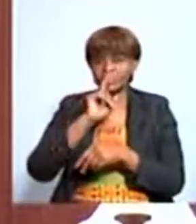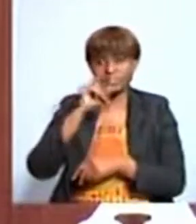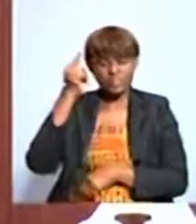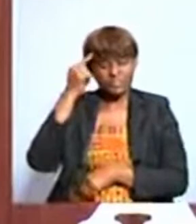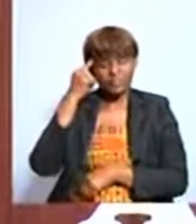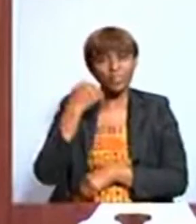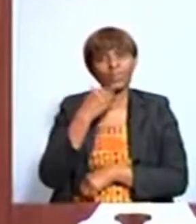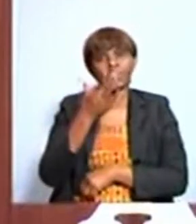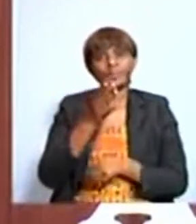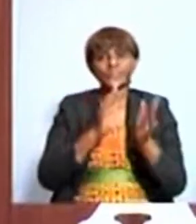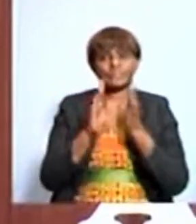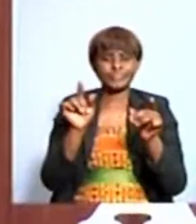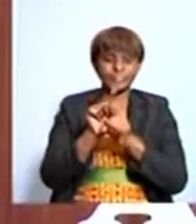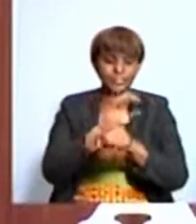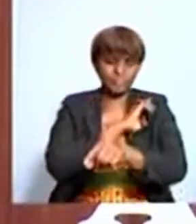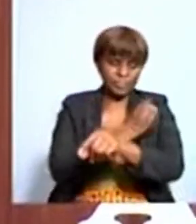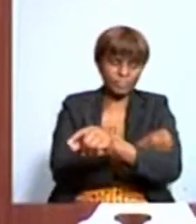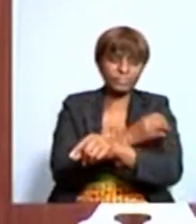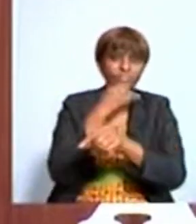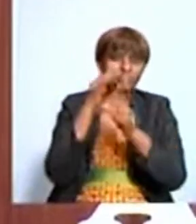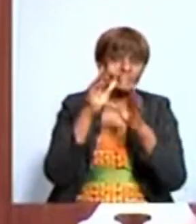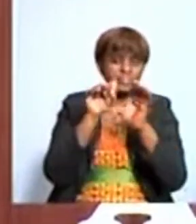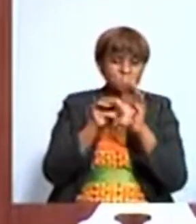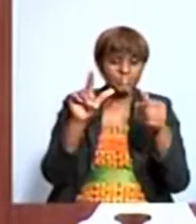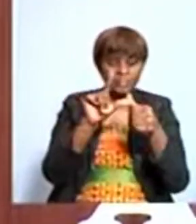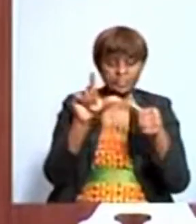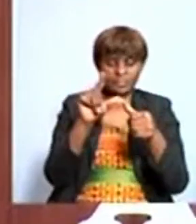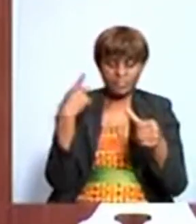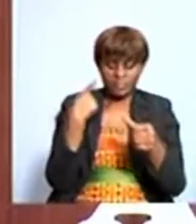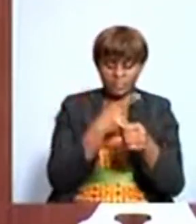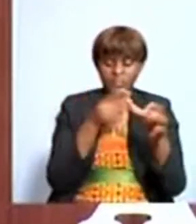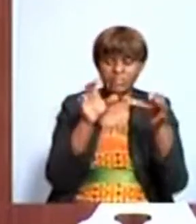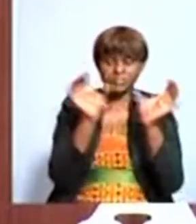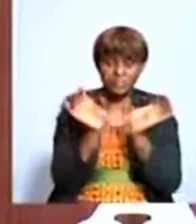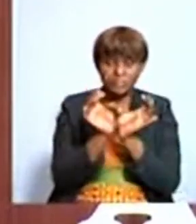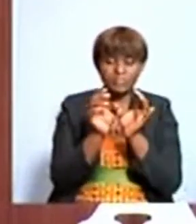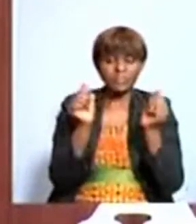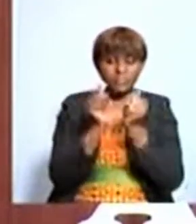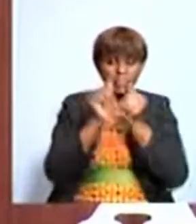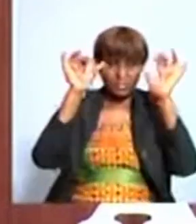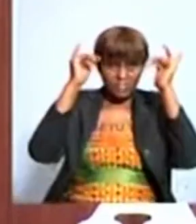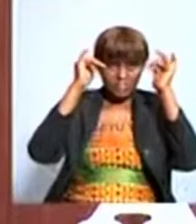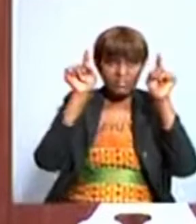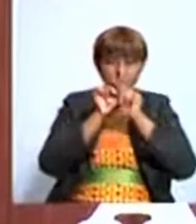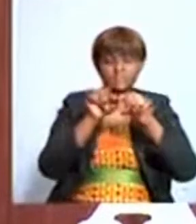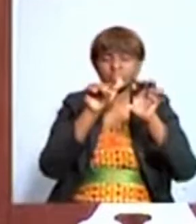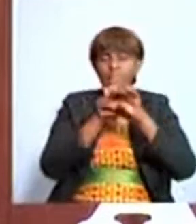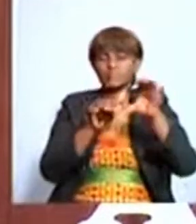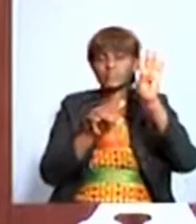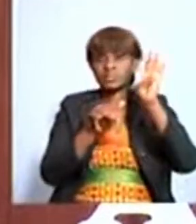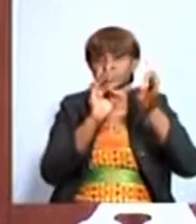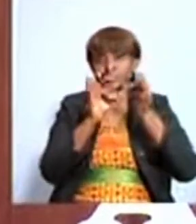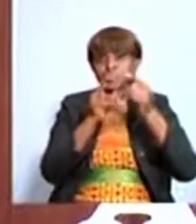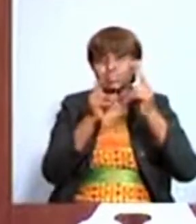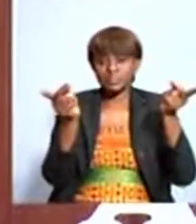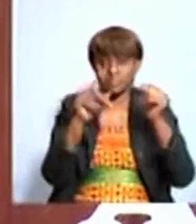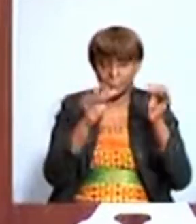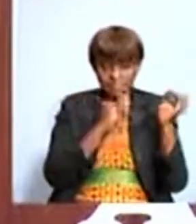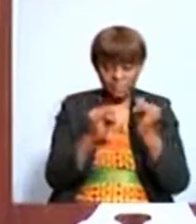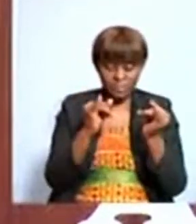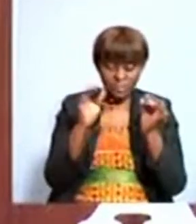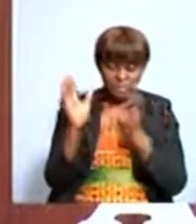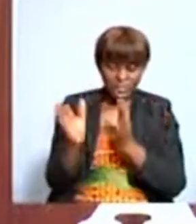government has plans to empower small-scale farmers in Lufwanyama parliamentary constituency with cattle, and in B, if so, when the plans